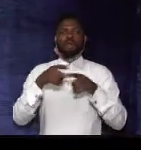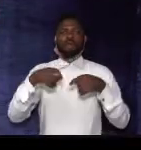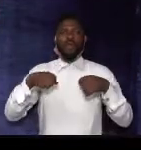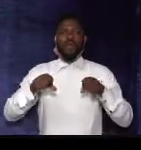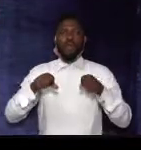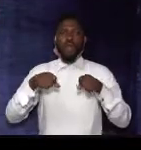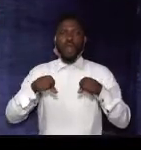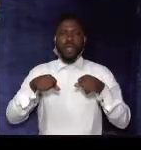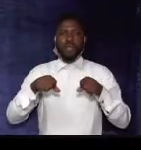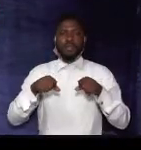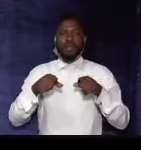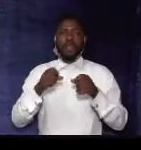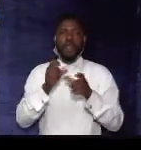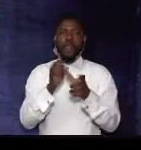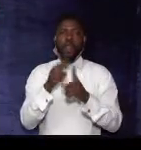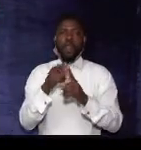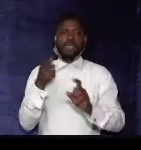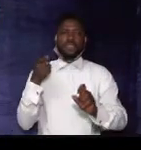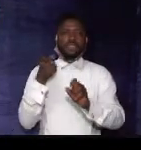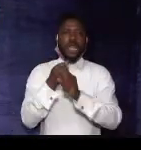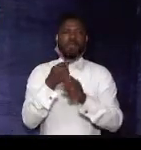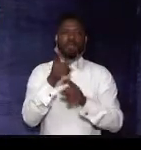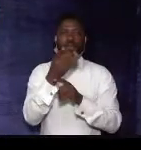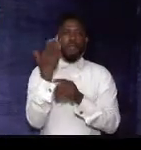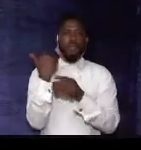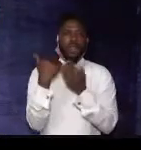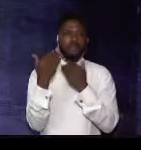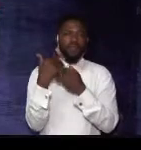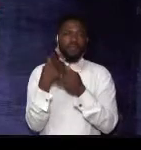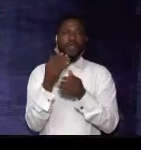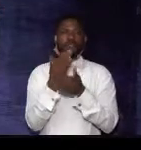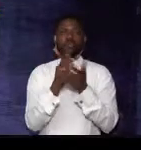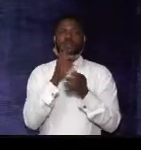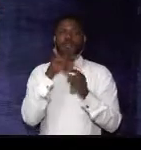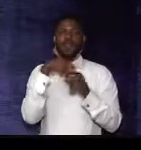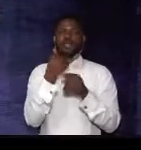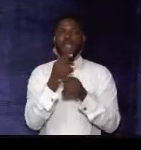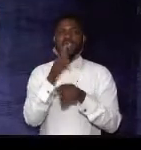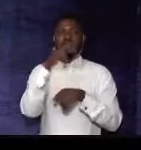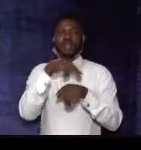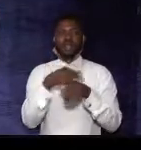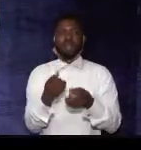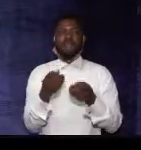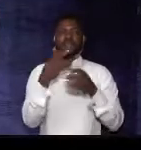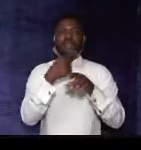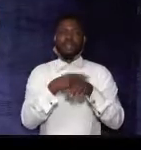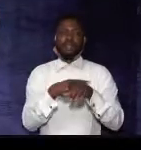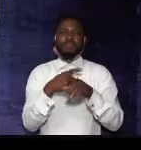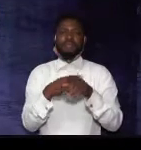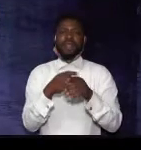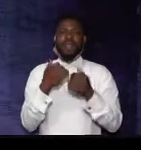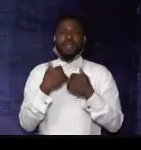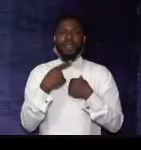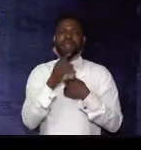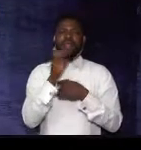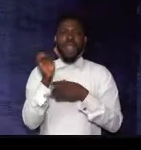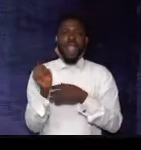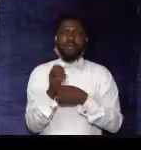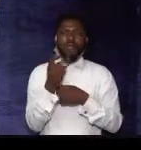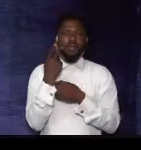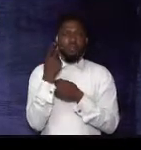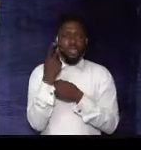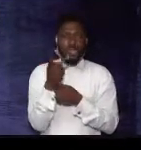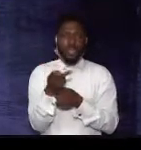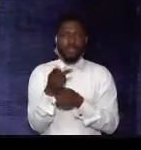from Okada? Or let me use this word as Okada ever jammed you before? Okay, some are saying 3 times, many times. Good. Have